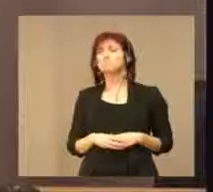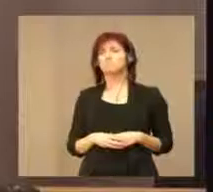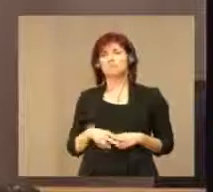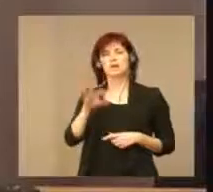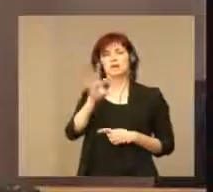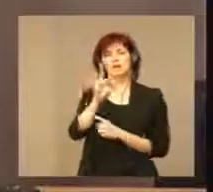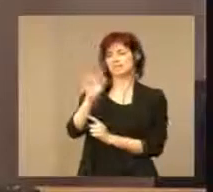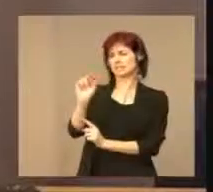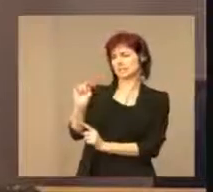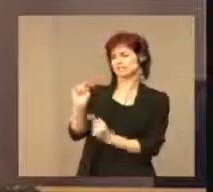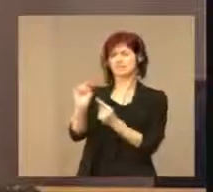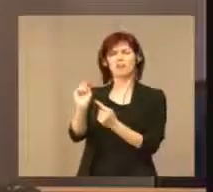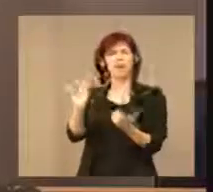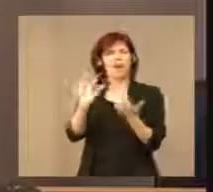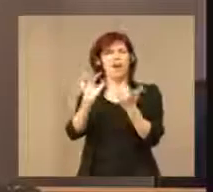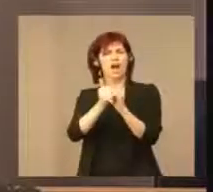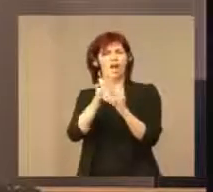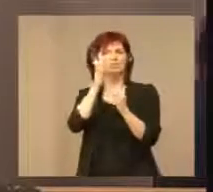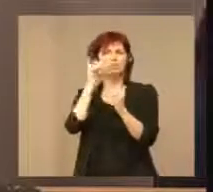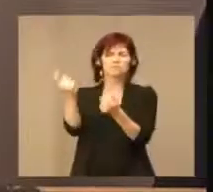Nations will be engaged in the optional